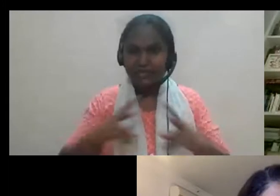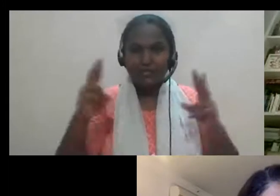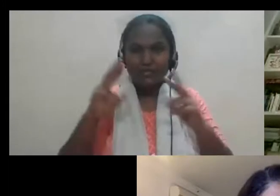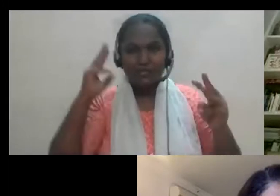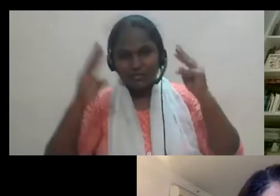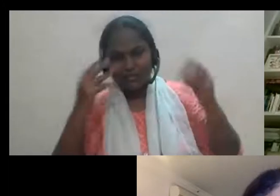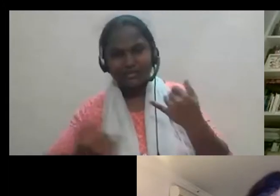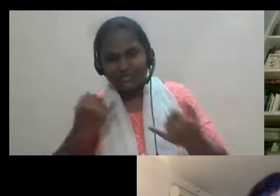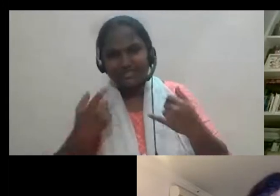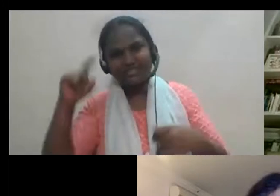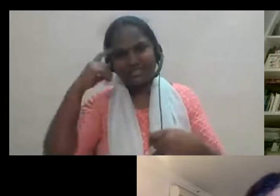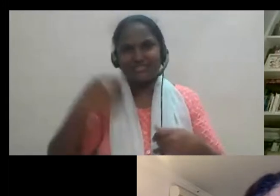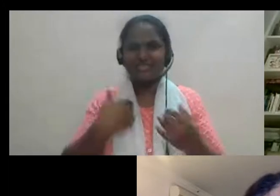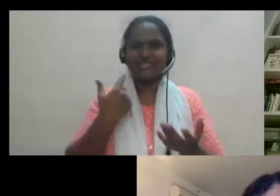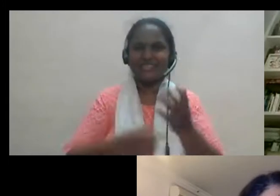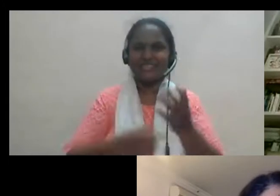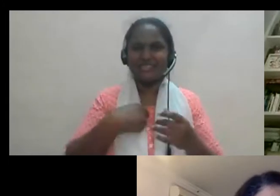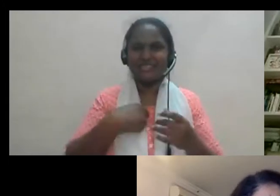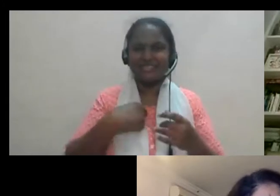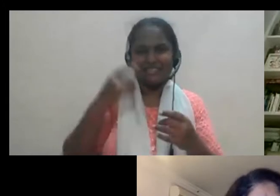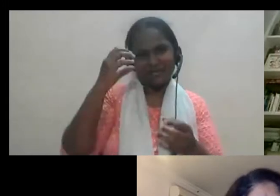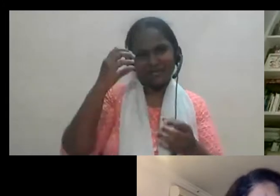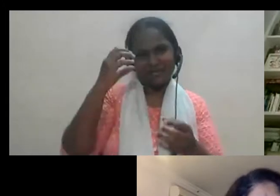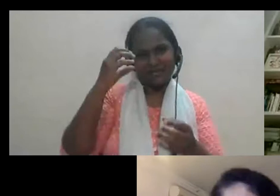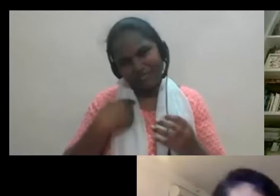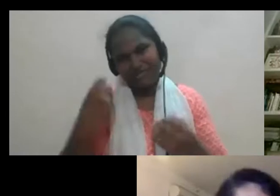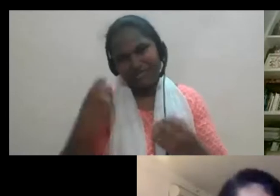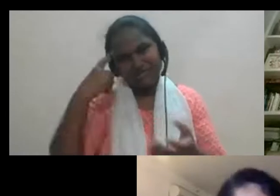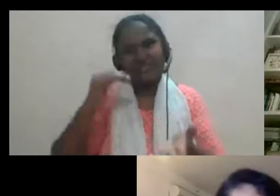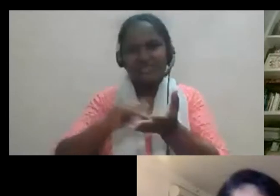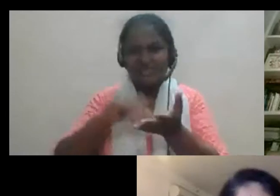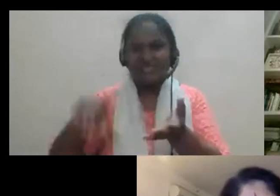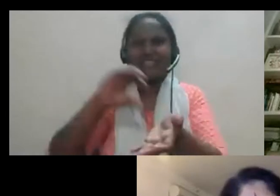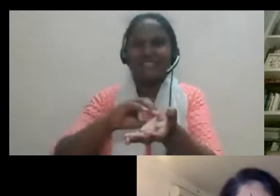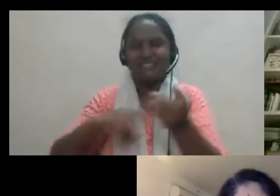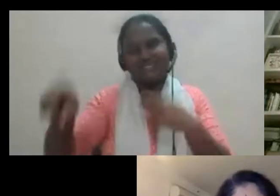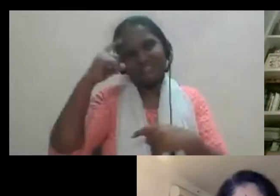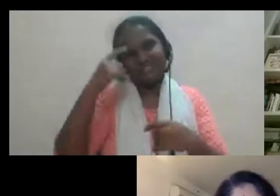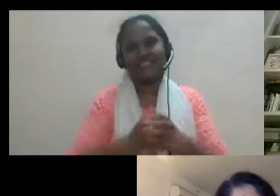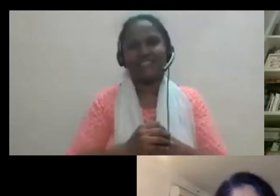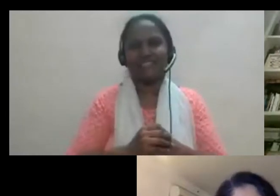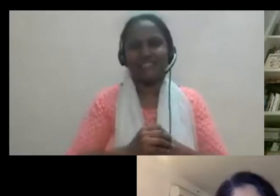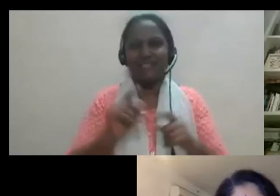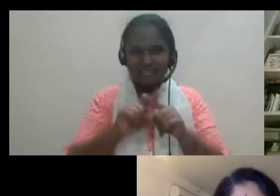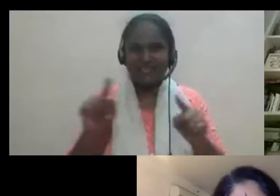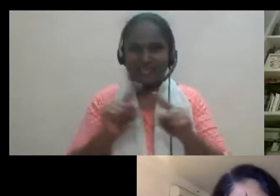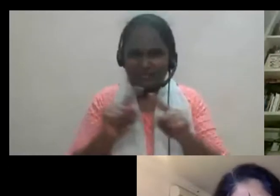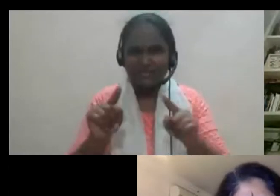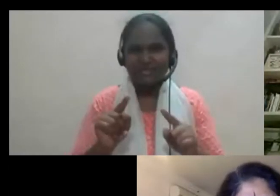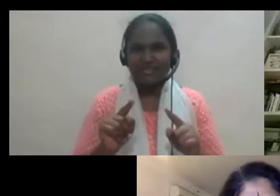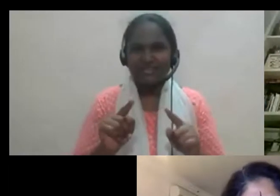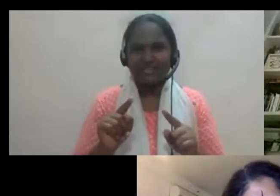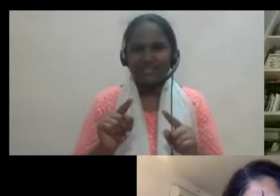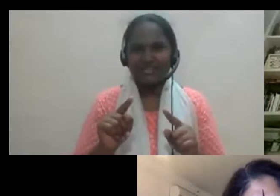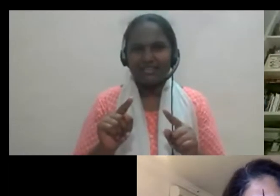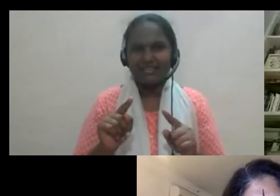interesting, but that is only my bias. So apologies to the doctors who are listening. But it's